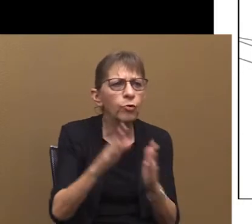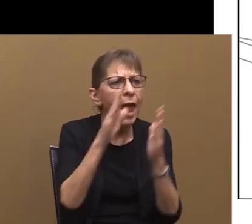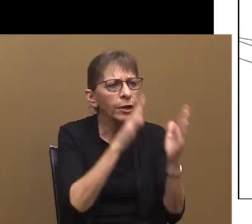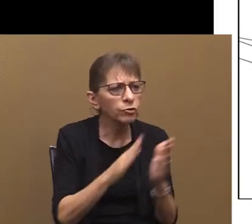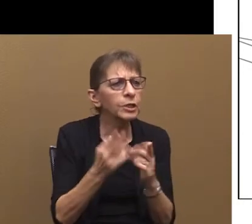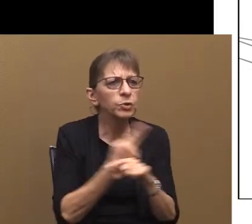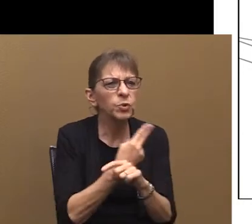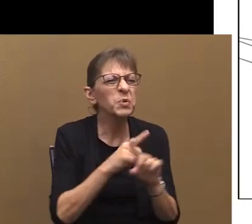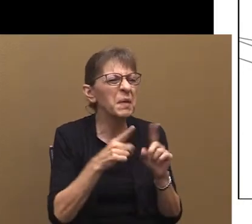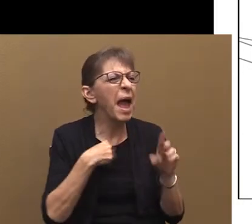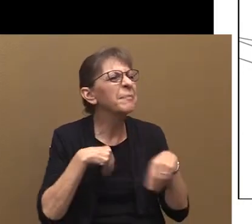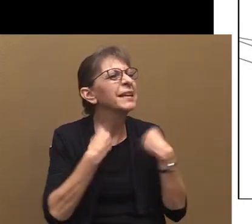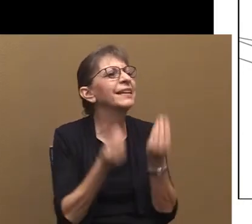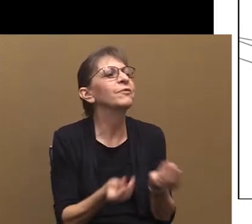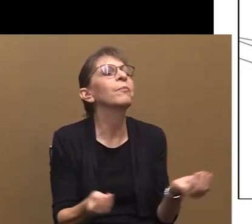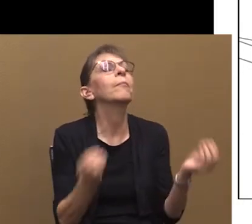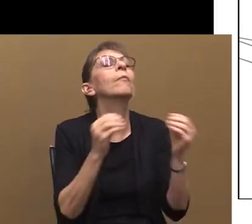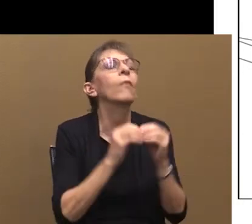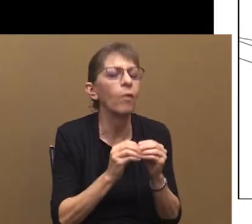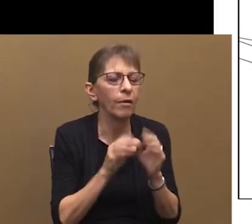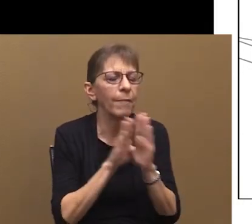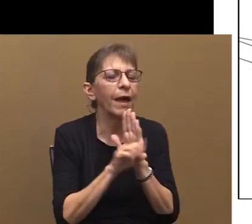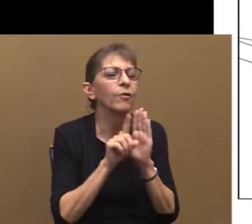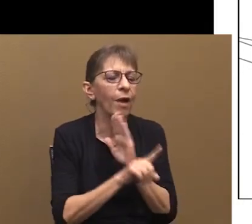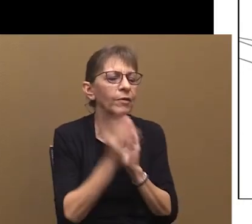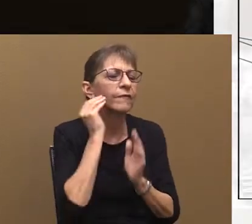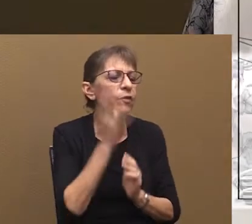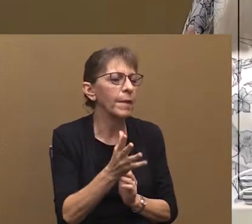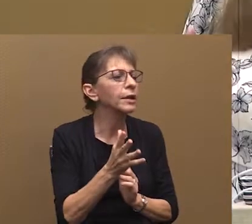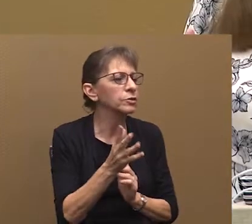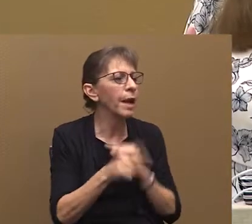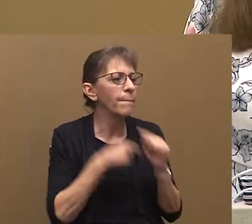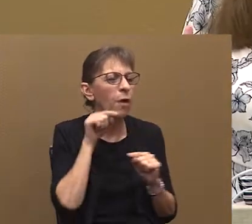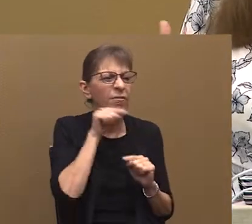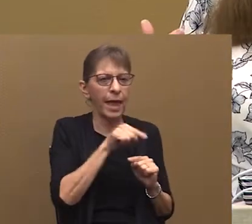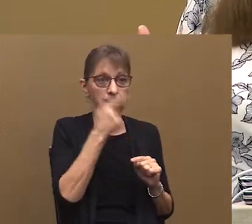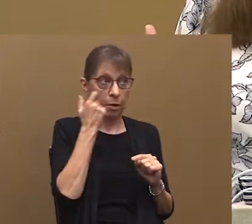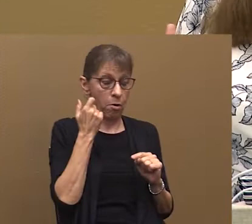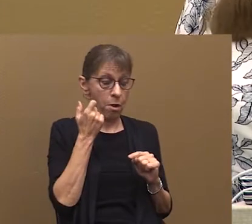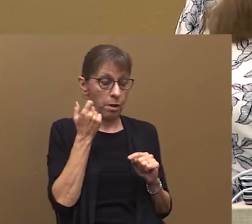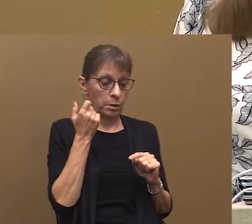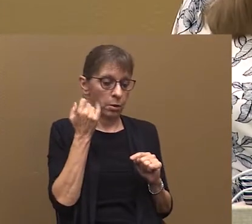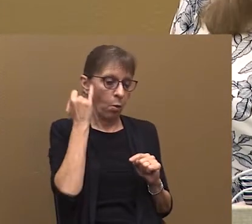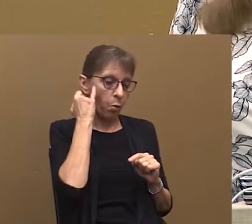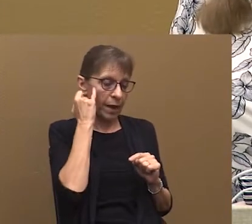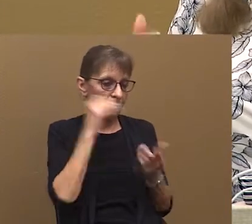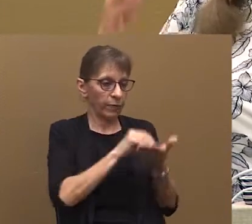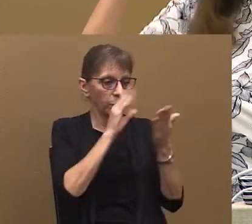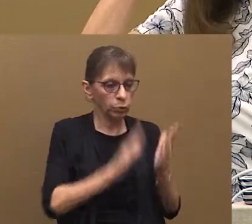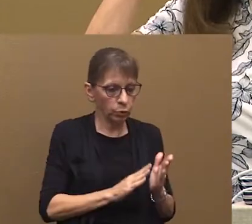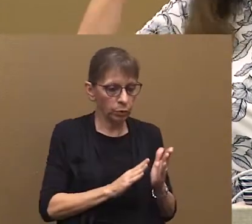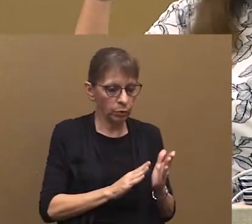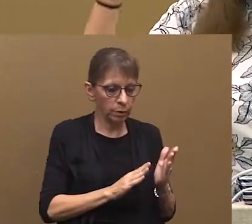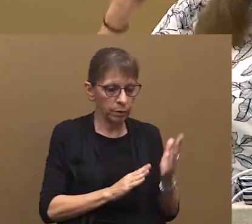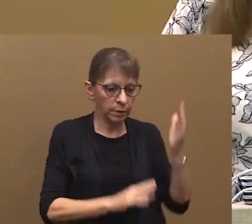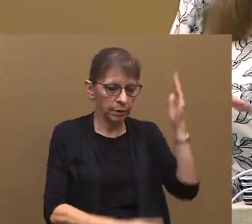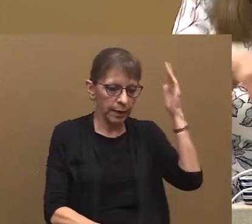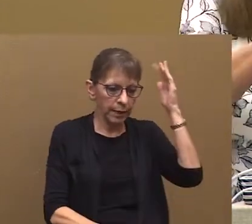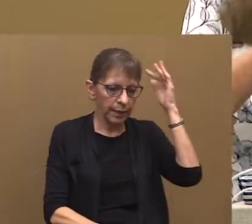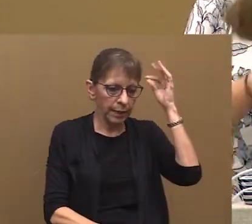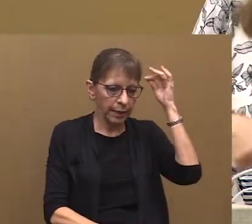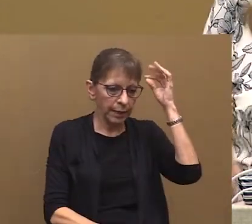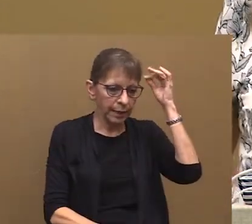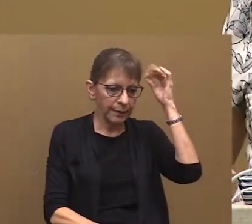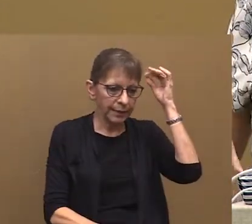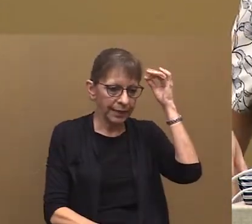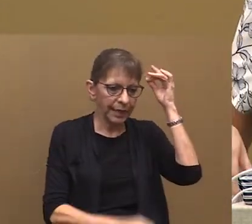to use. But I'm going to give you some more background information about that, because what if the student is thinking those